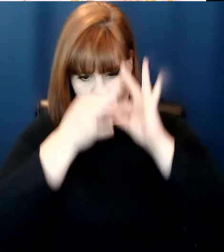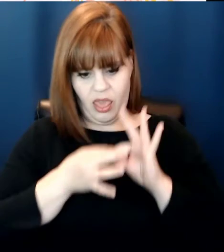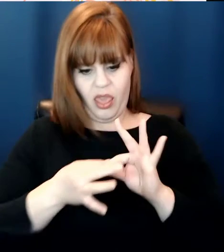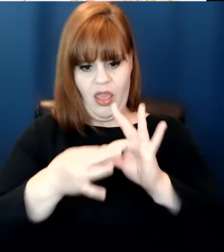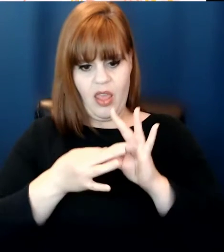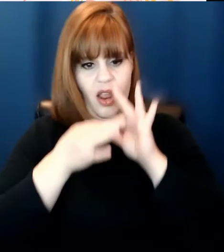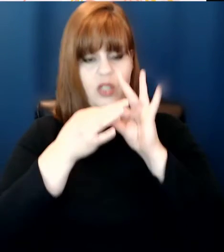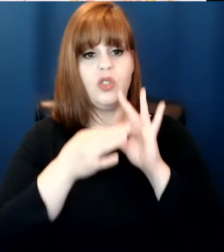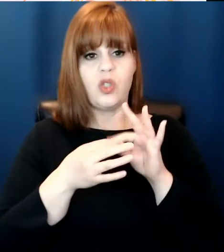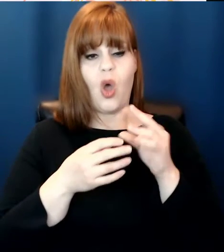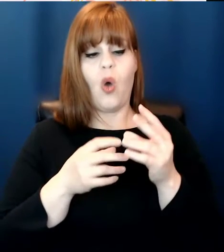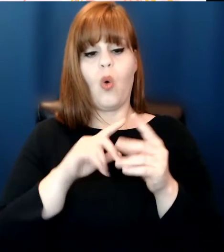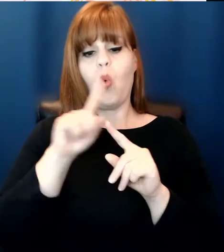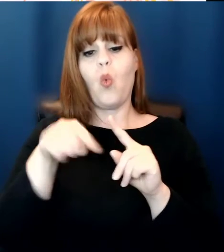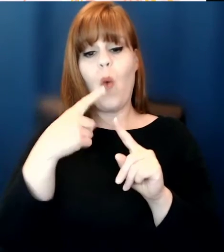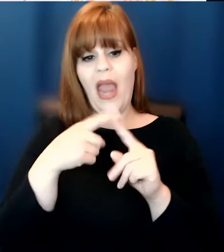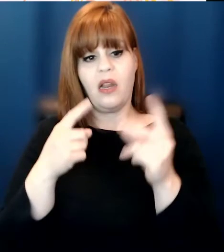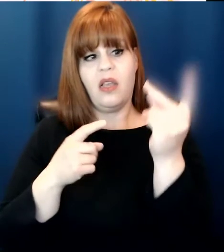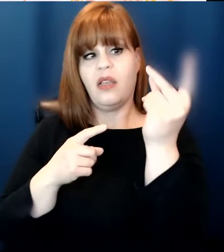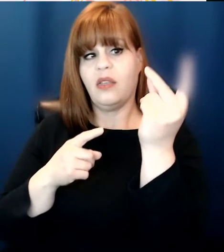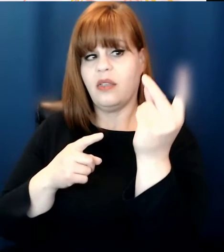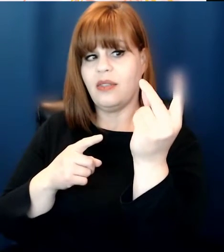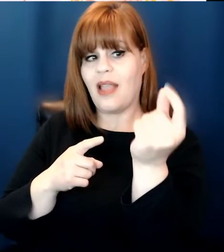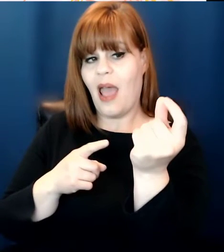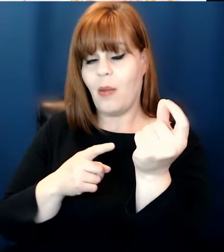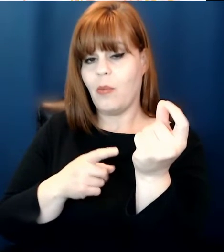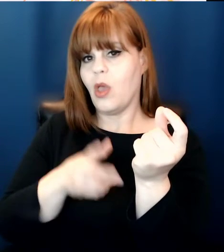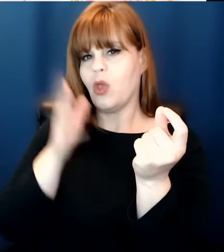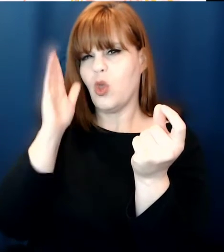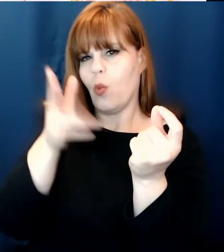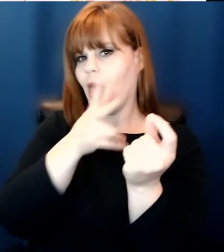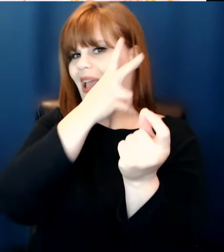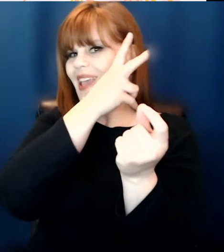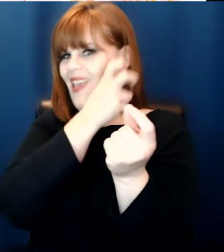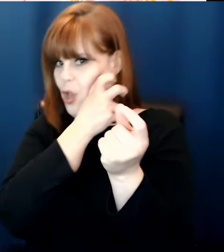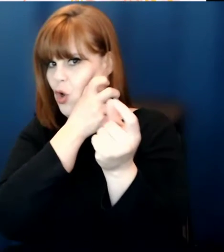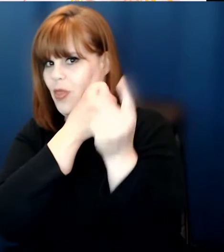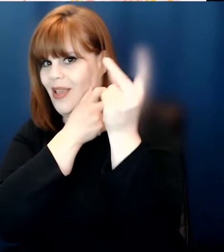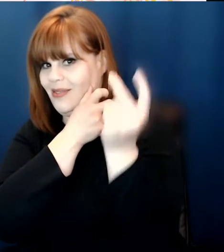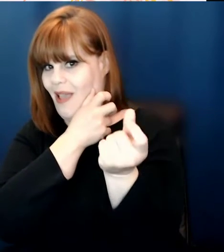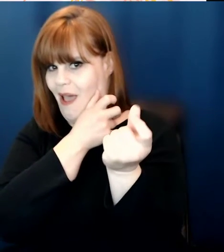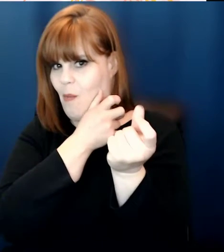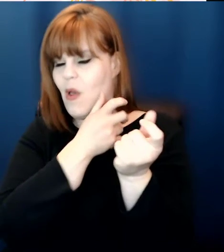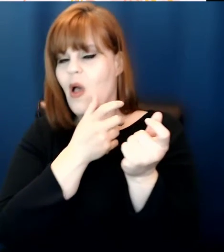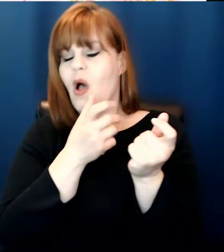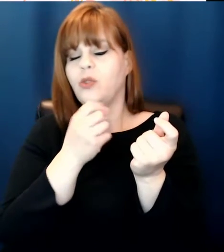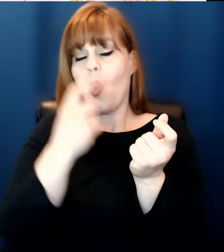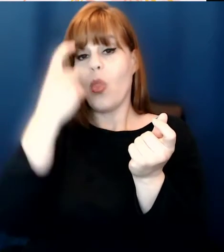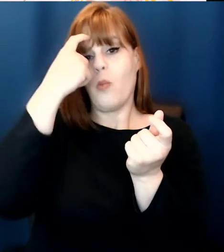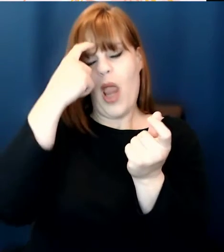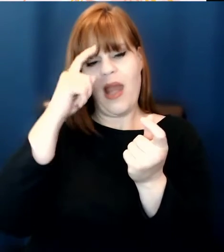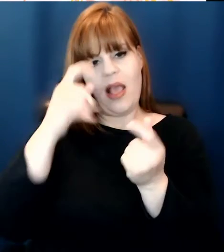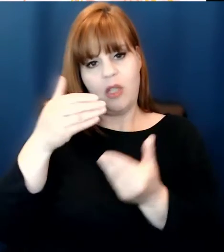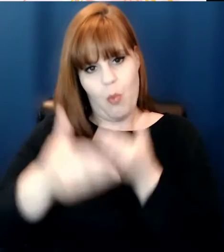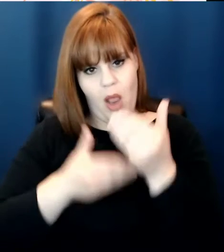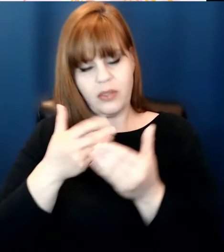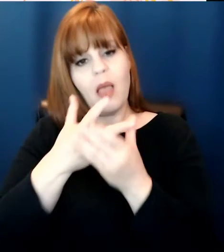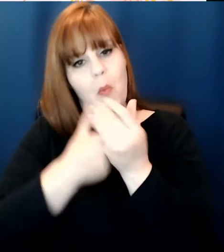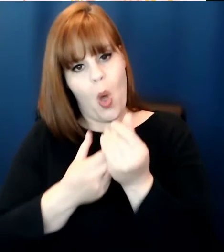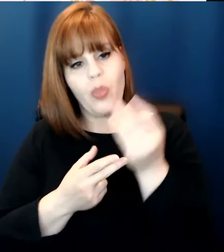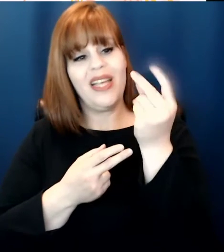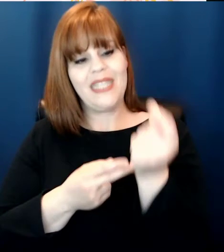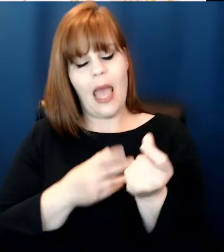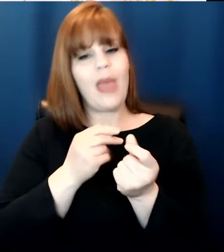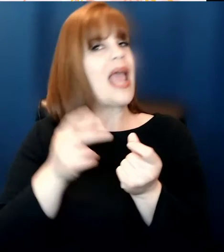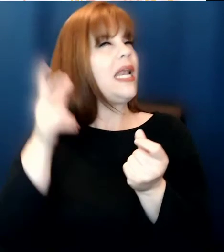we're going to hear the snap. And so your brain has to process that, and that's explanation for